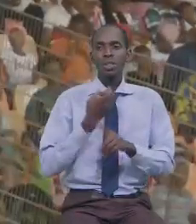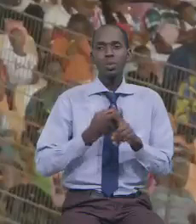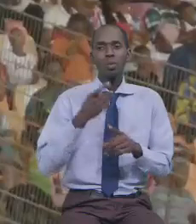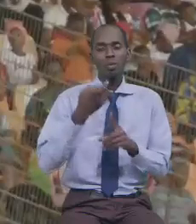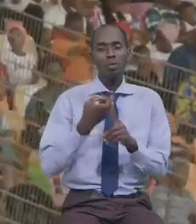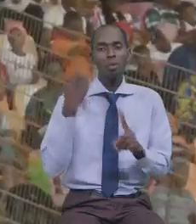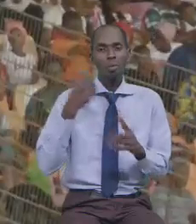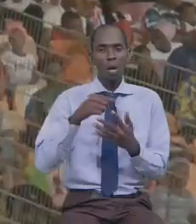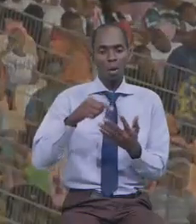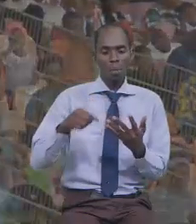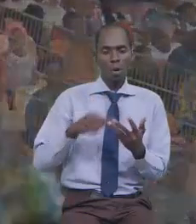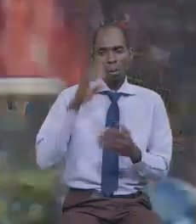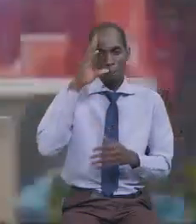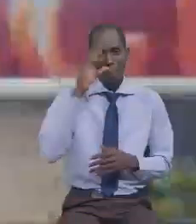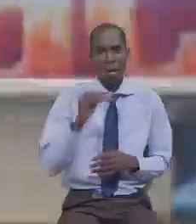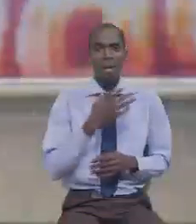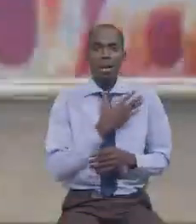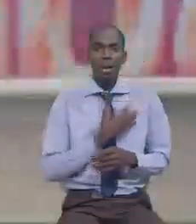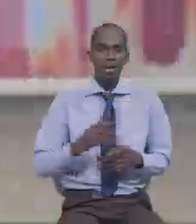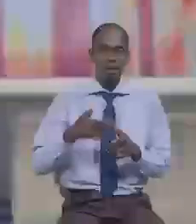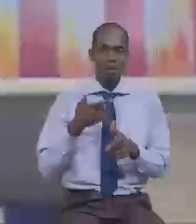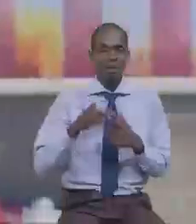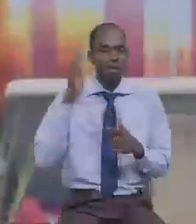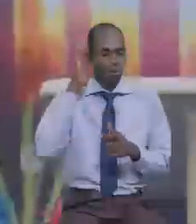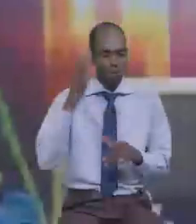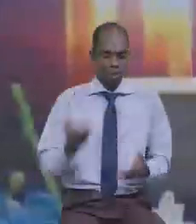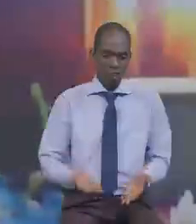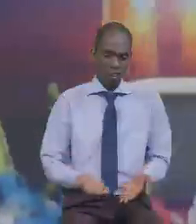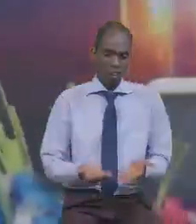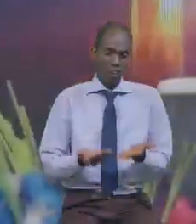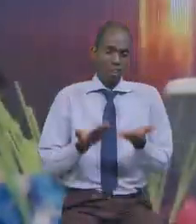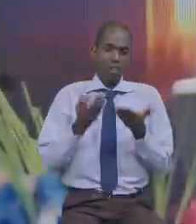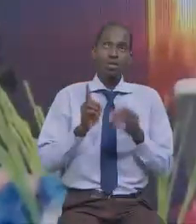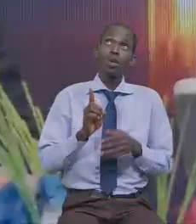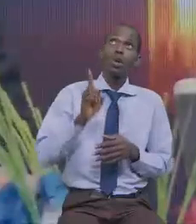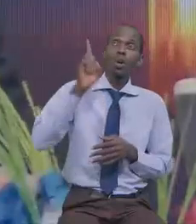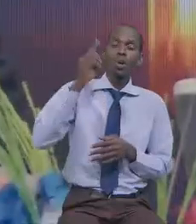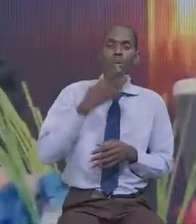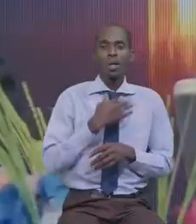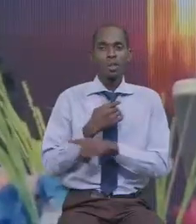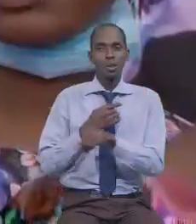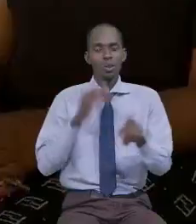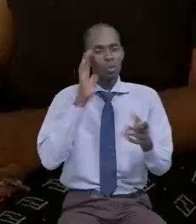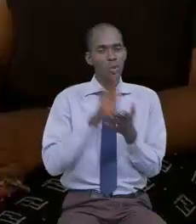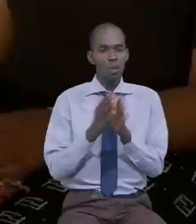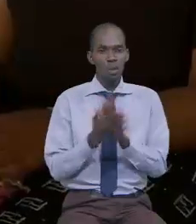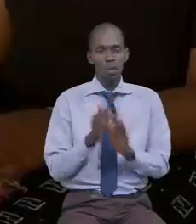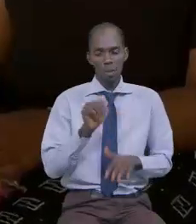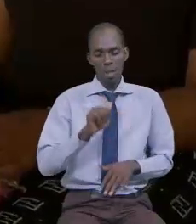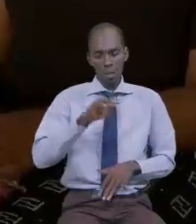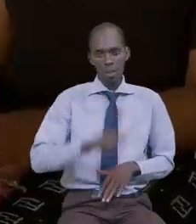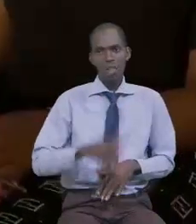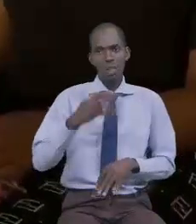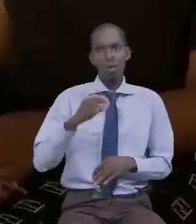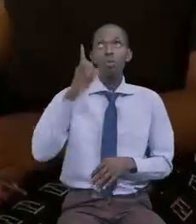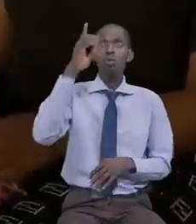men, and then he'll lift you up, and you'll become child of God, son of